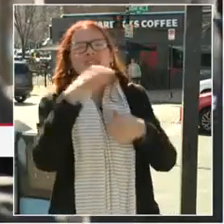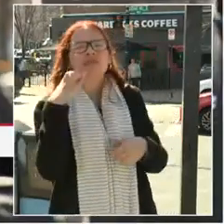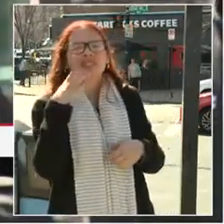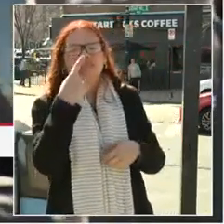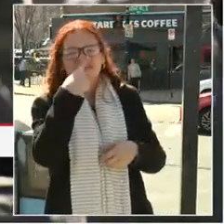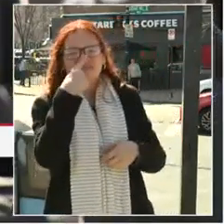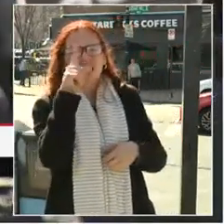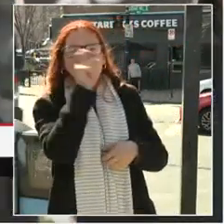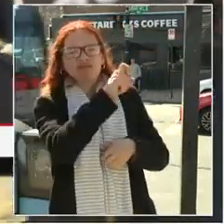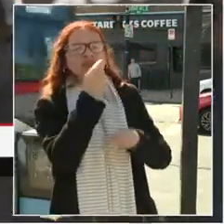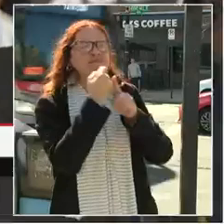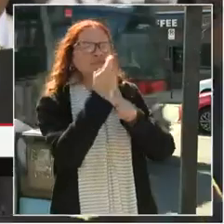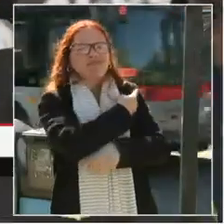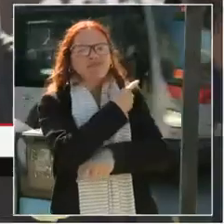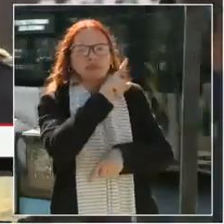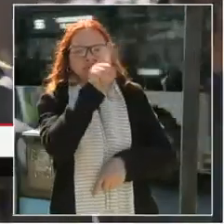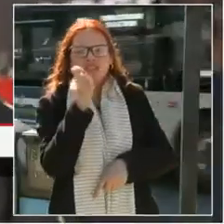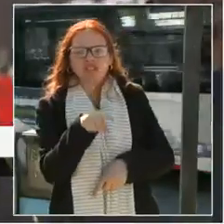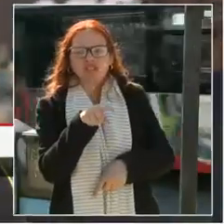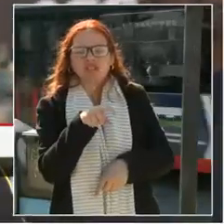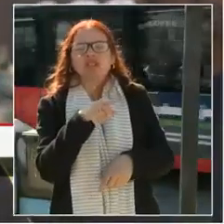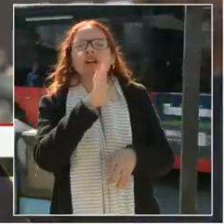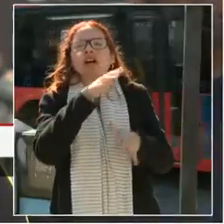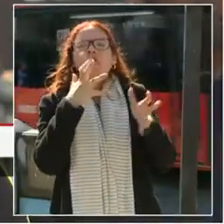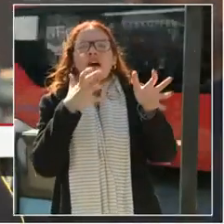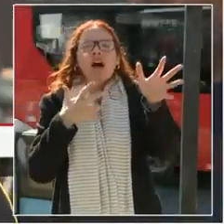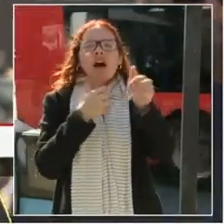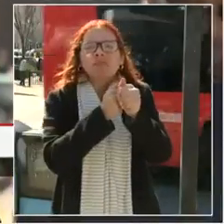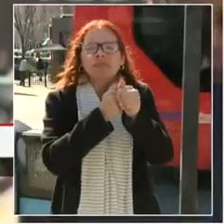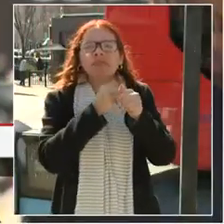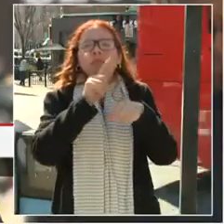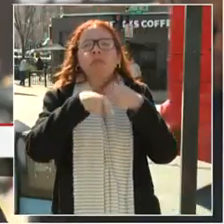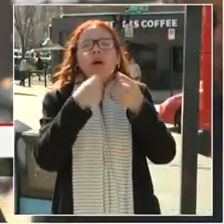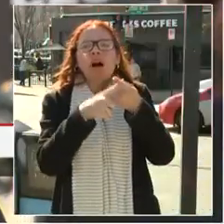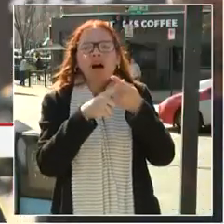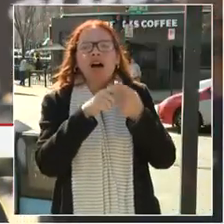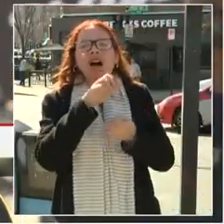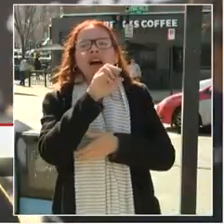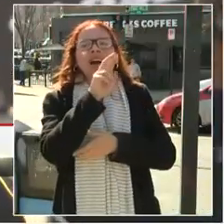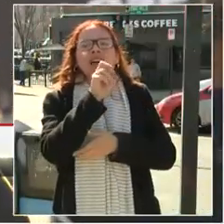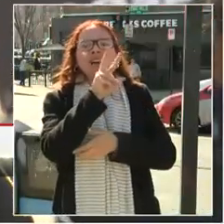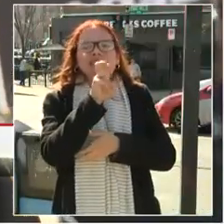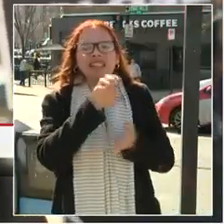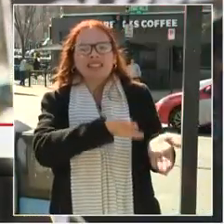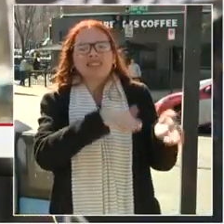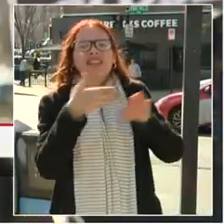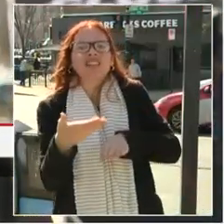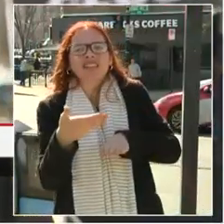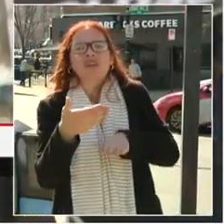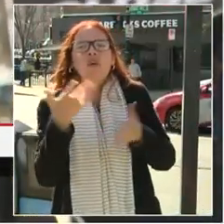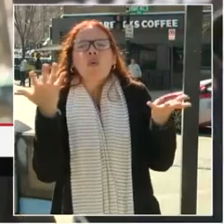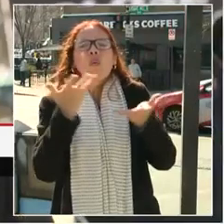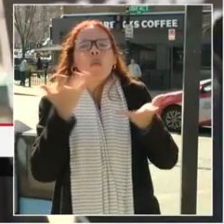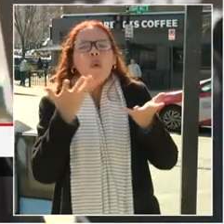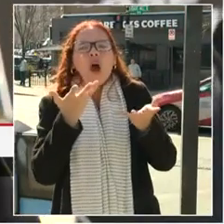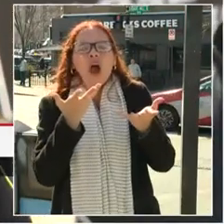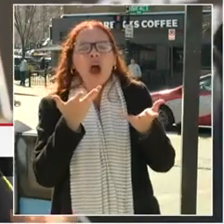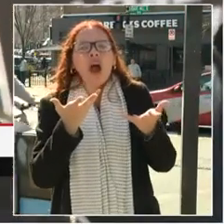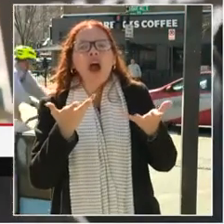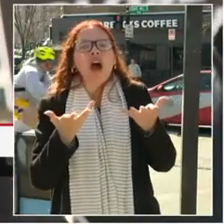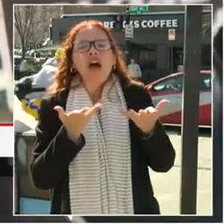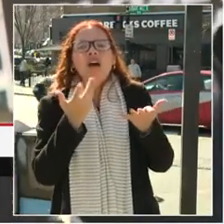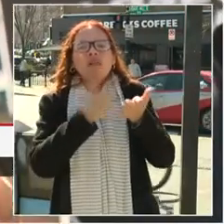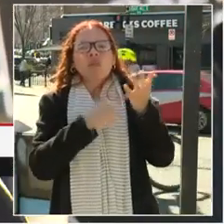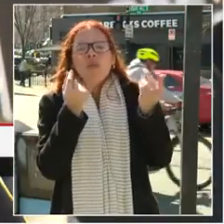off-topic questions. Can you update us on the investigation into the Connecticut Avenue fatal? Have you determined any possible cause? We see there are speed limit signs